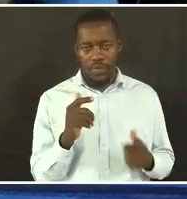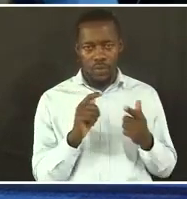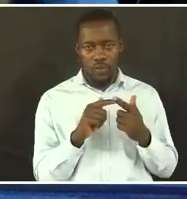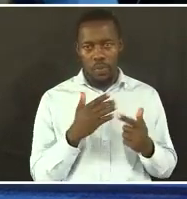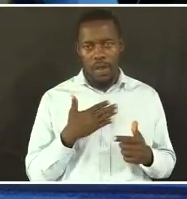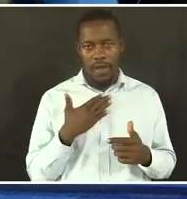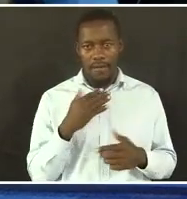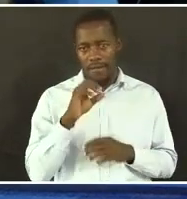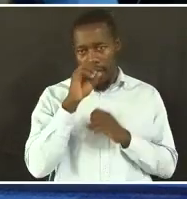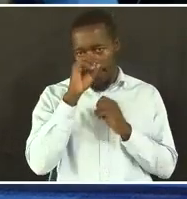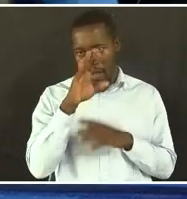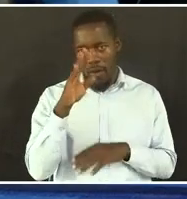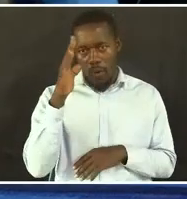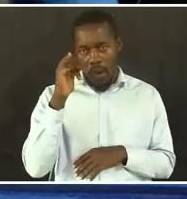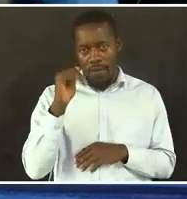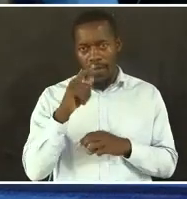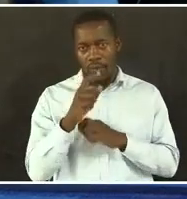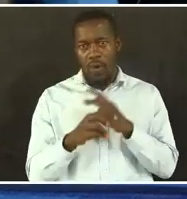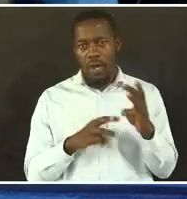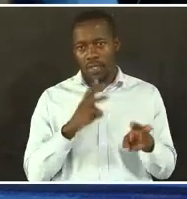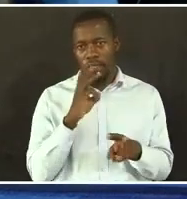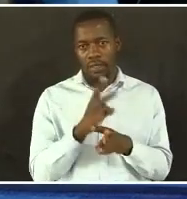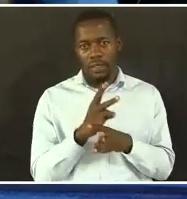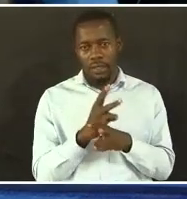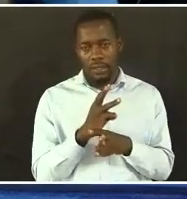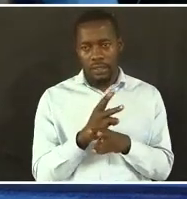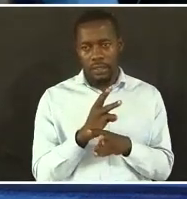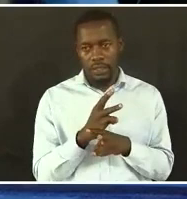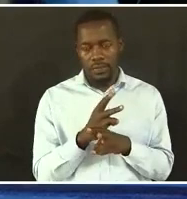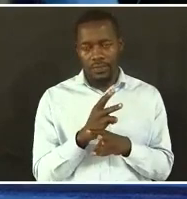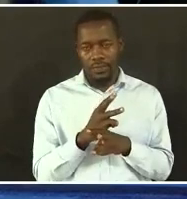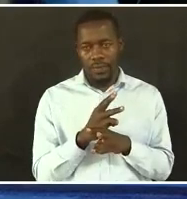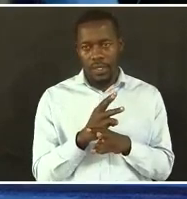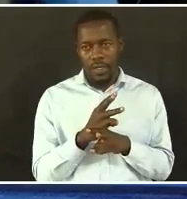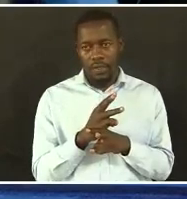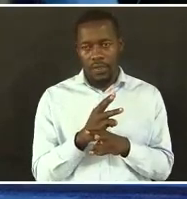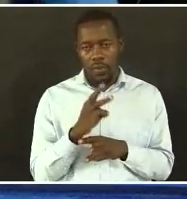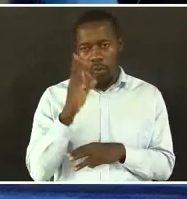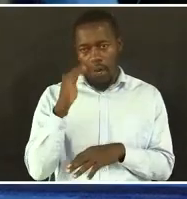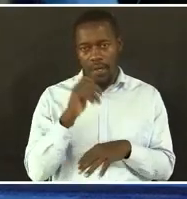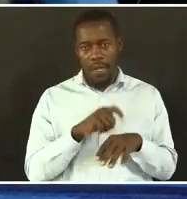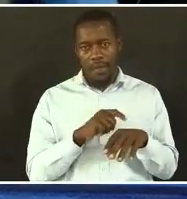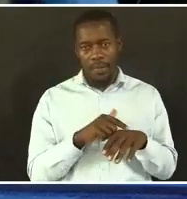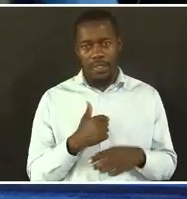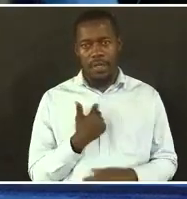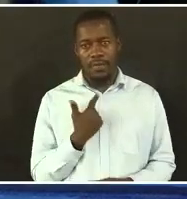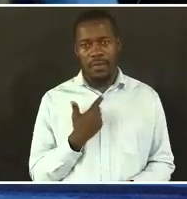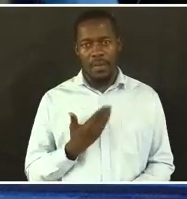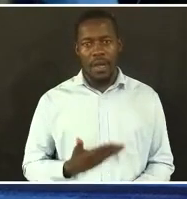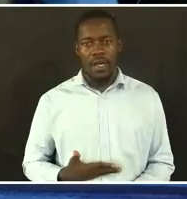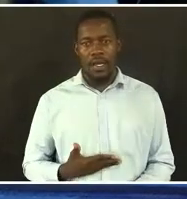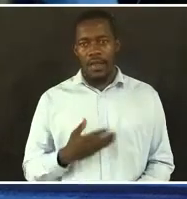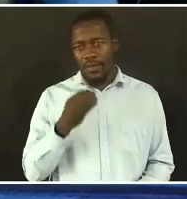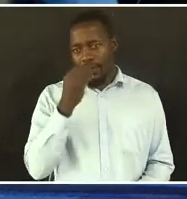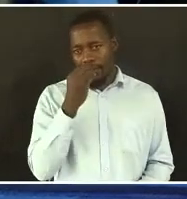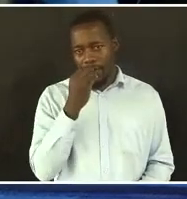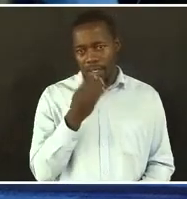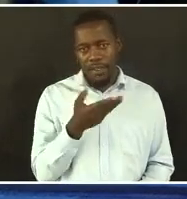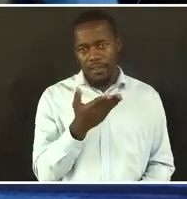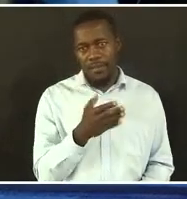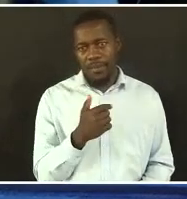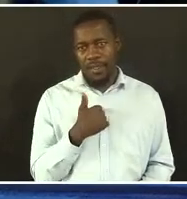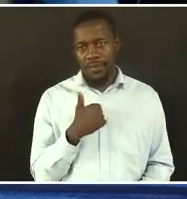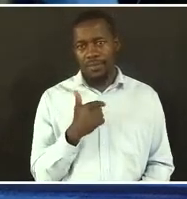the foundation of the world." Verse 35. "For I was hungry, and you gave me food. I